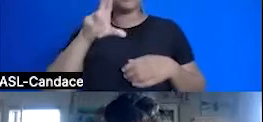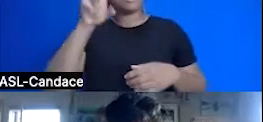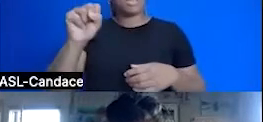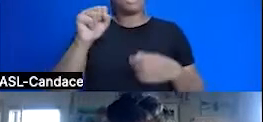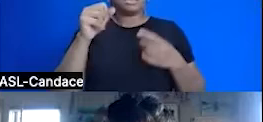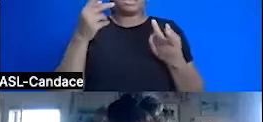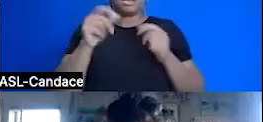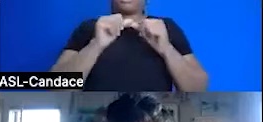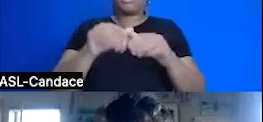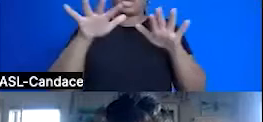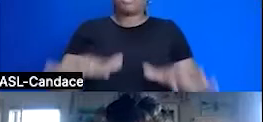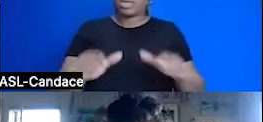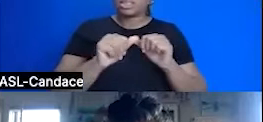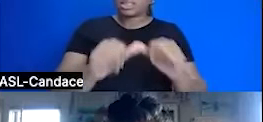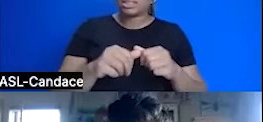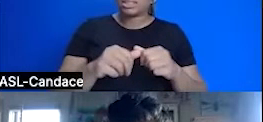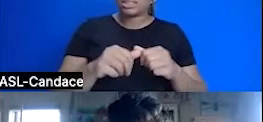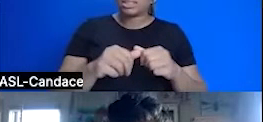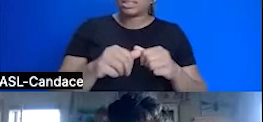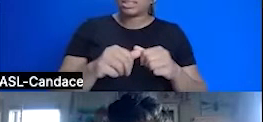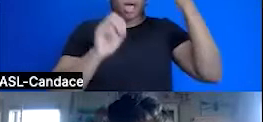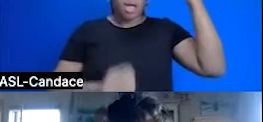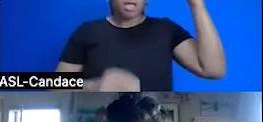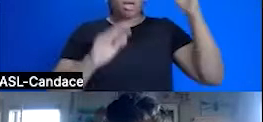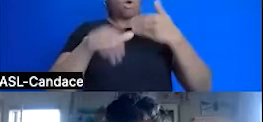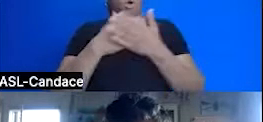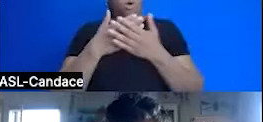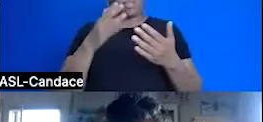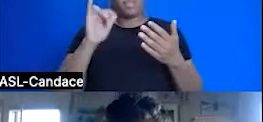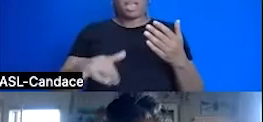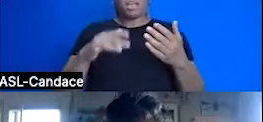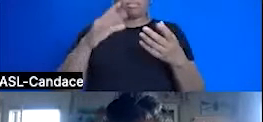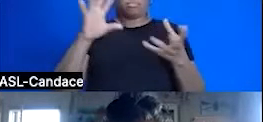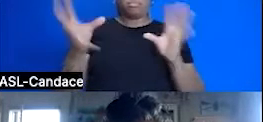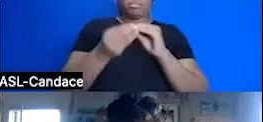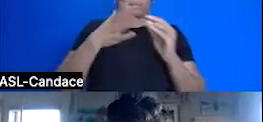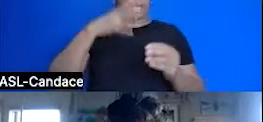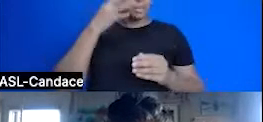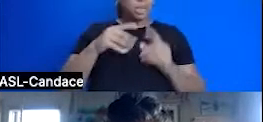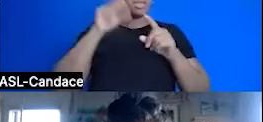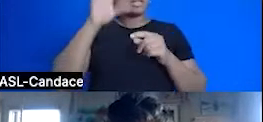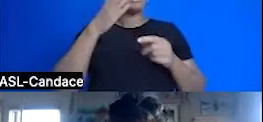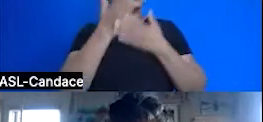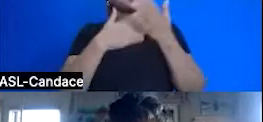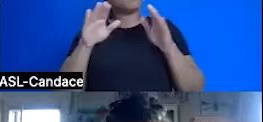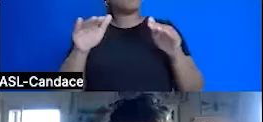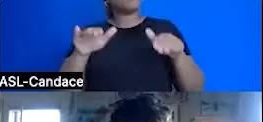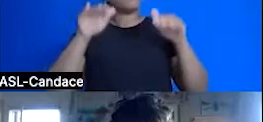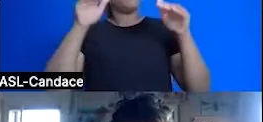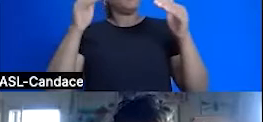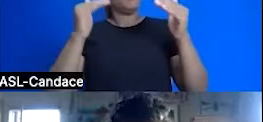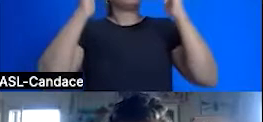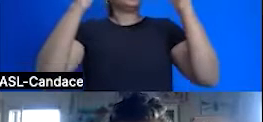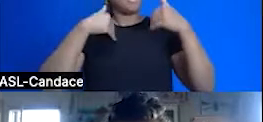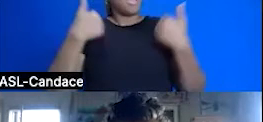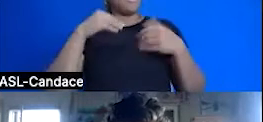as a permanent resident. So despite all the I experience here, I'm naming some of the privilege that I hold in society, right?